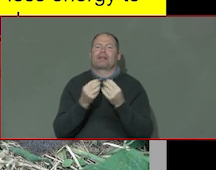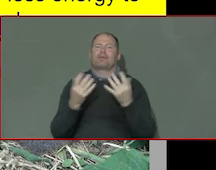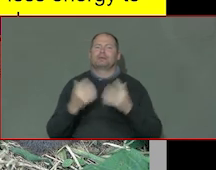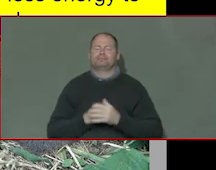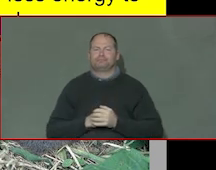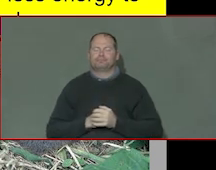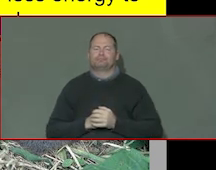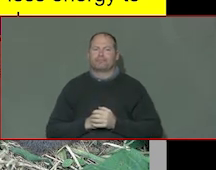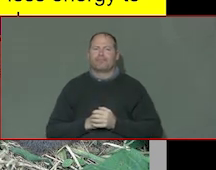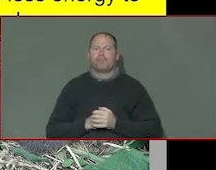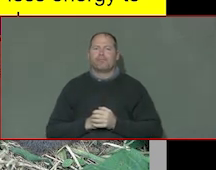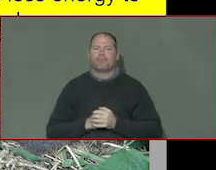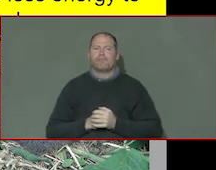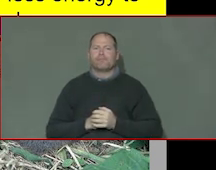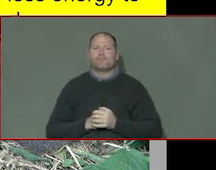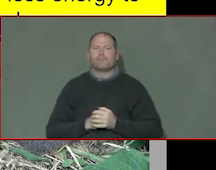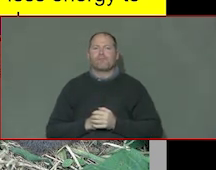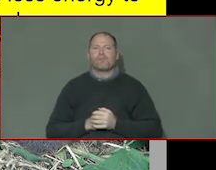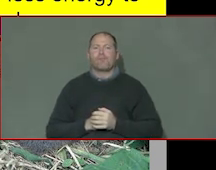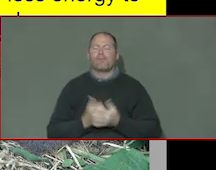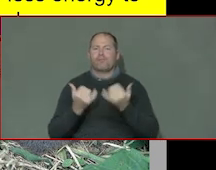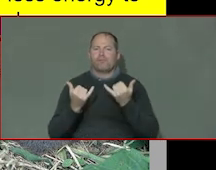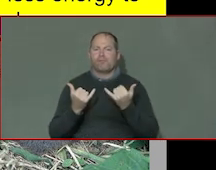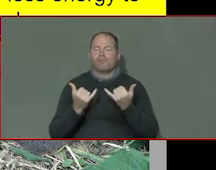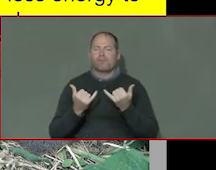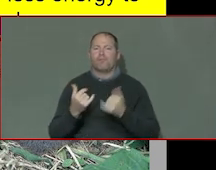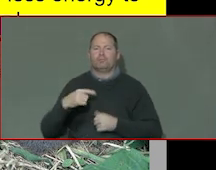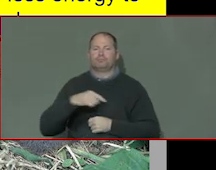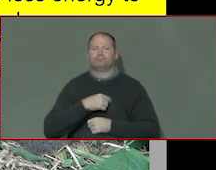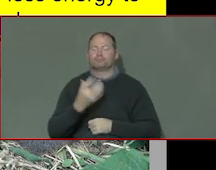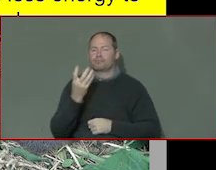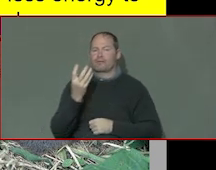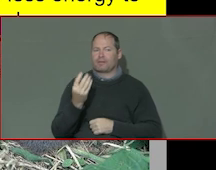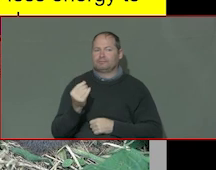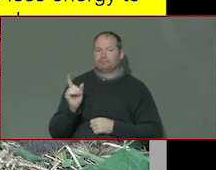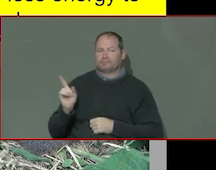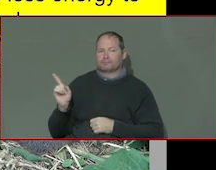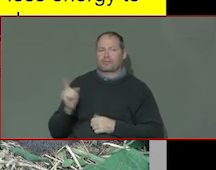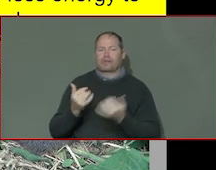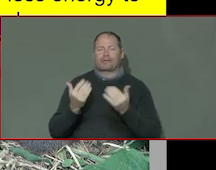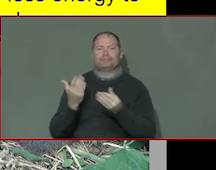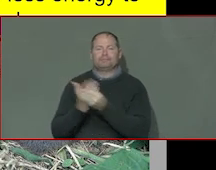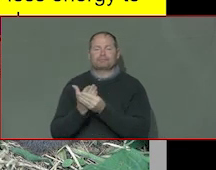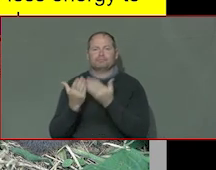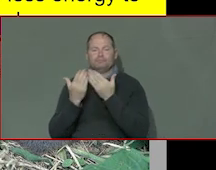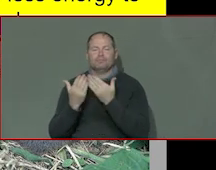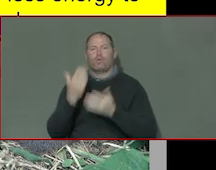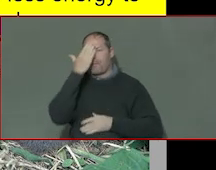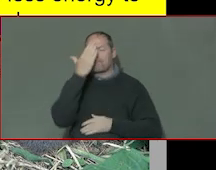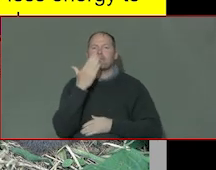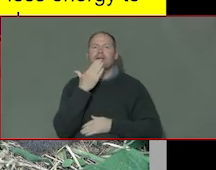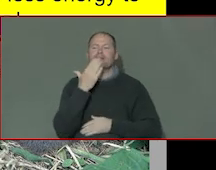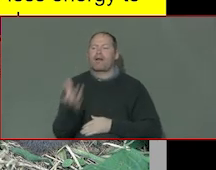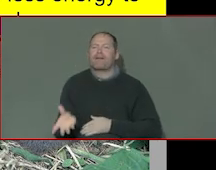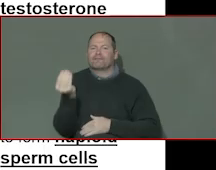please. We also know that in biology you will give or either a case study or a picture like this. So make